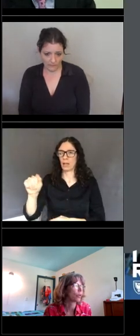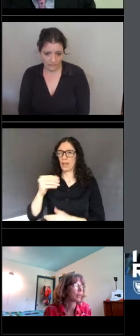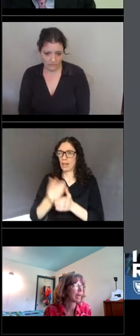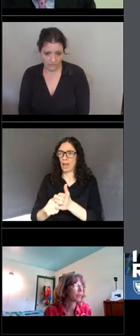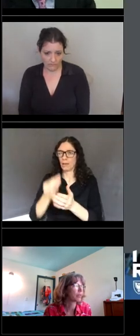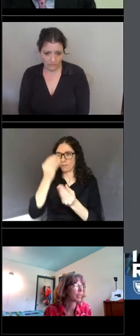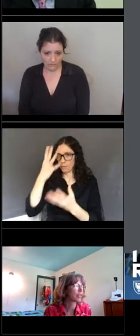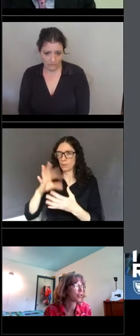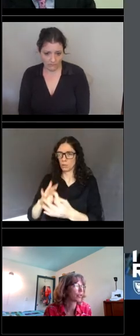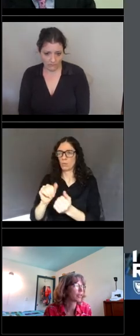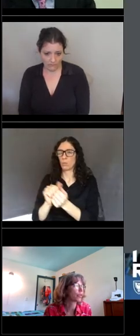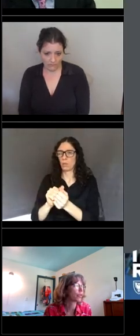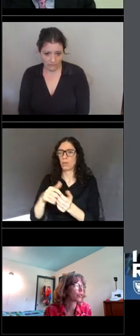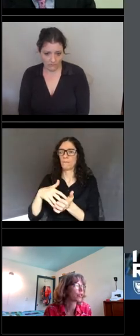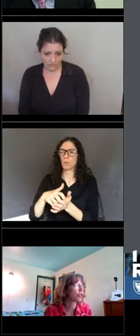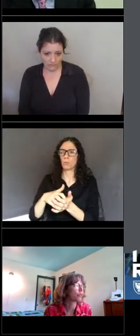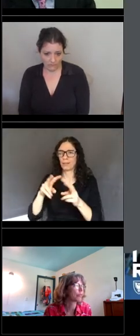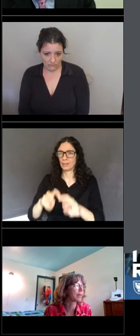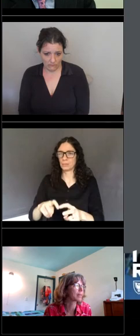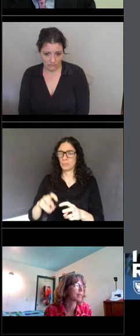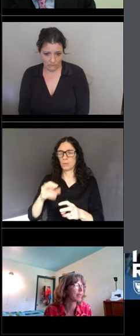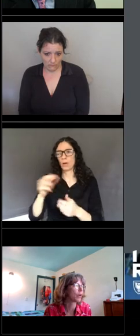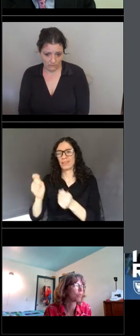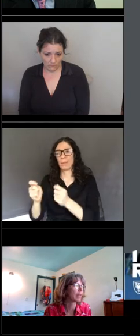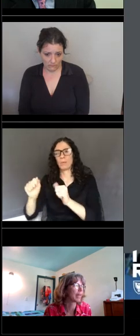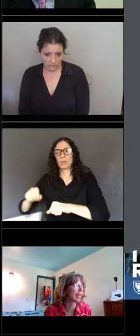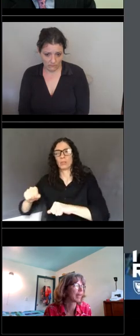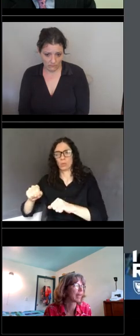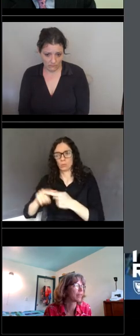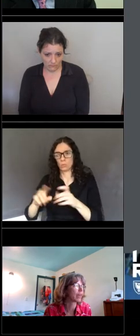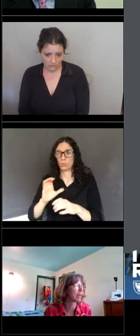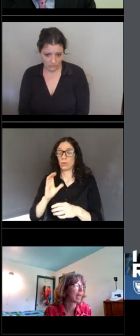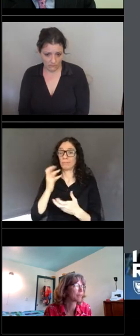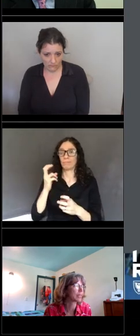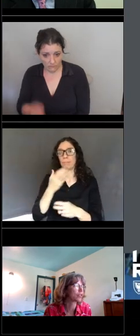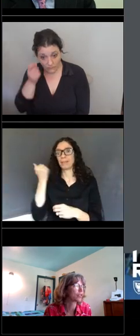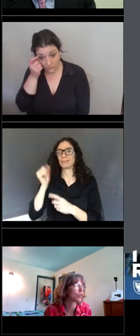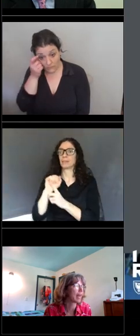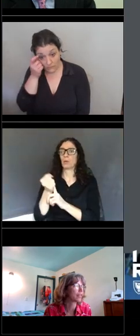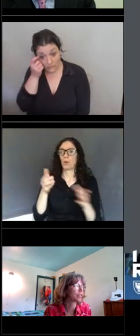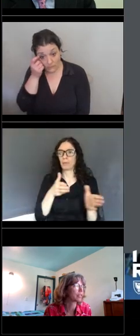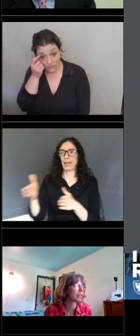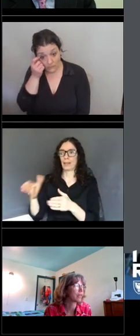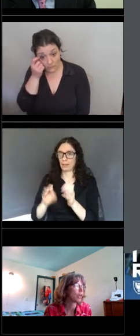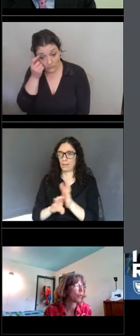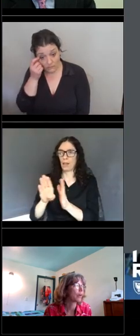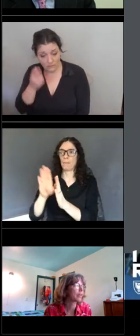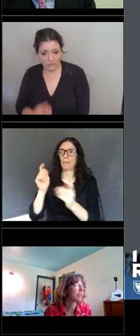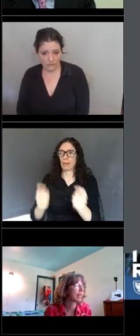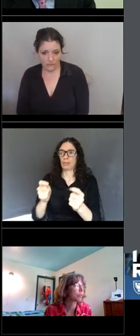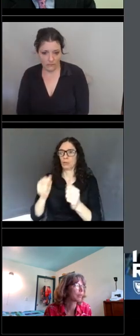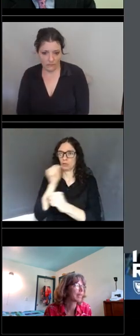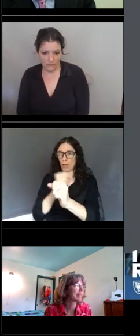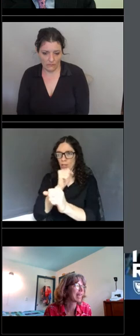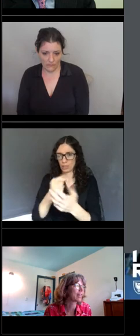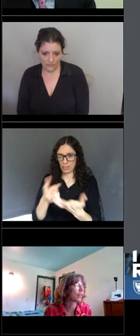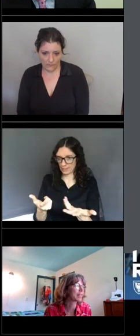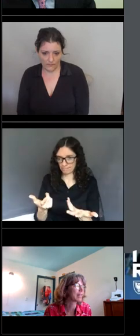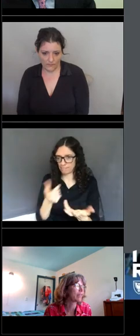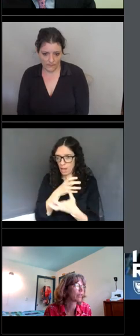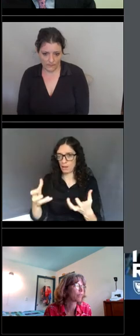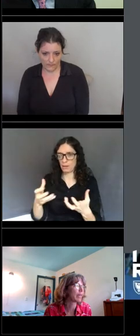assessments or adaptive potential in order to do robust scenario planning and develop adaptation strategies. Where do these management